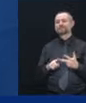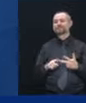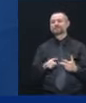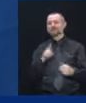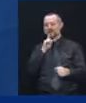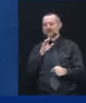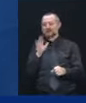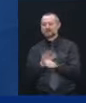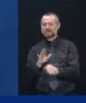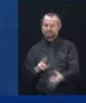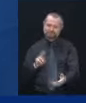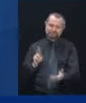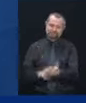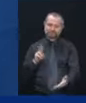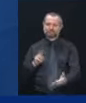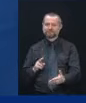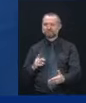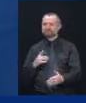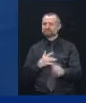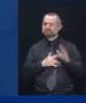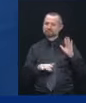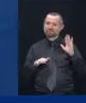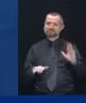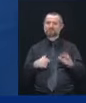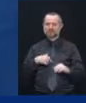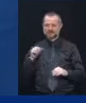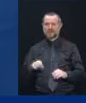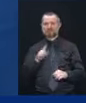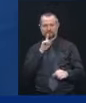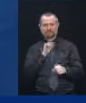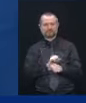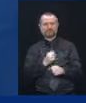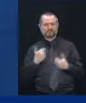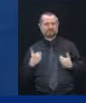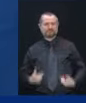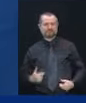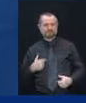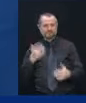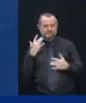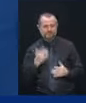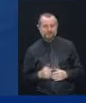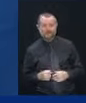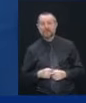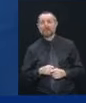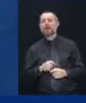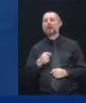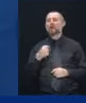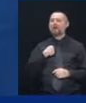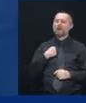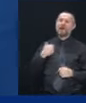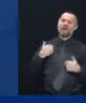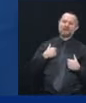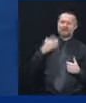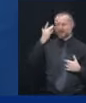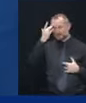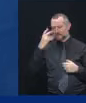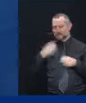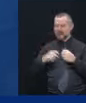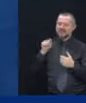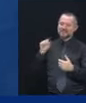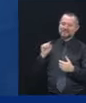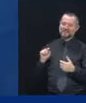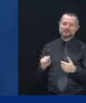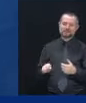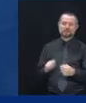the vaccination. They'd have to certify that they have a comorbidity. Those three